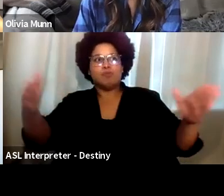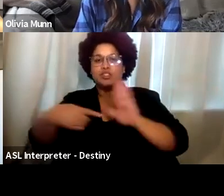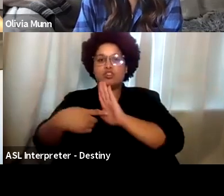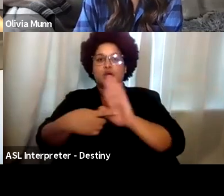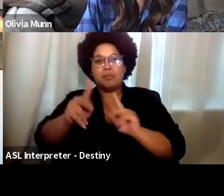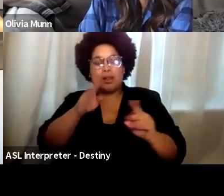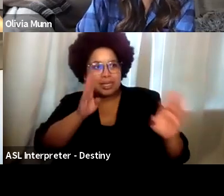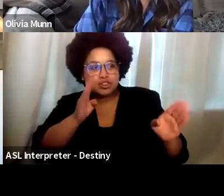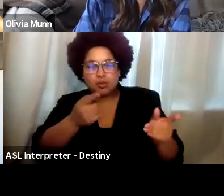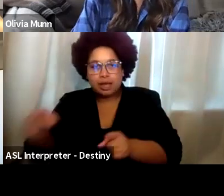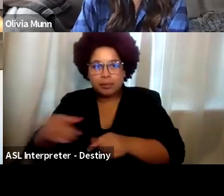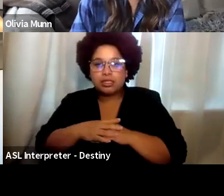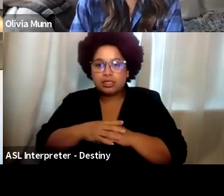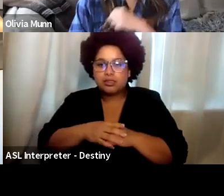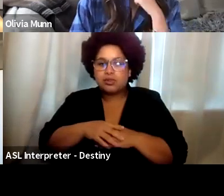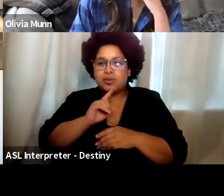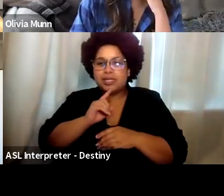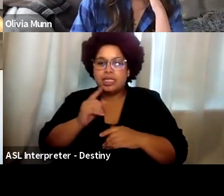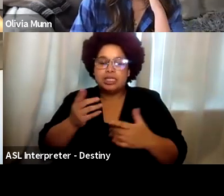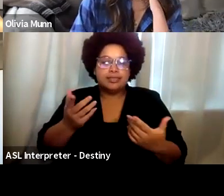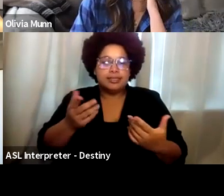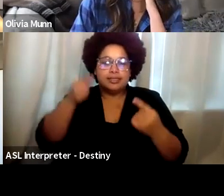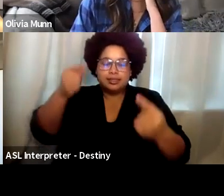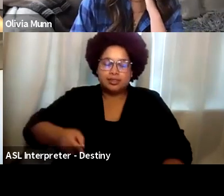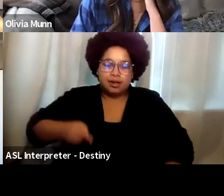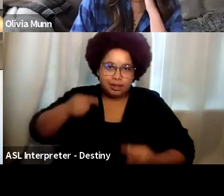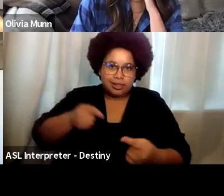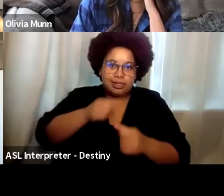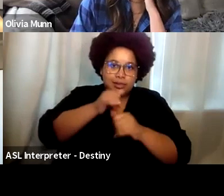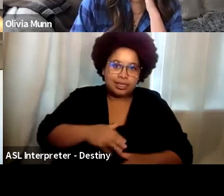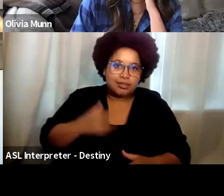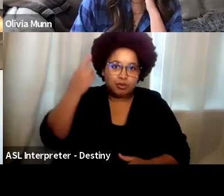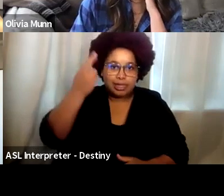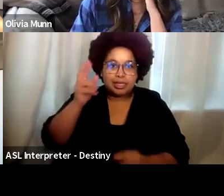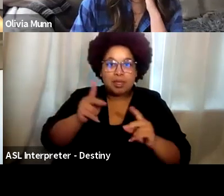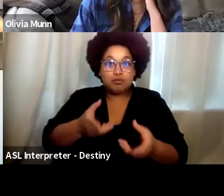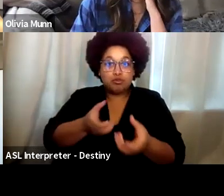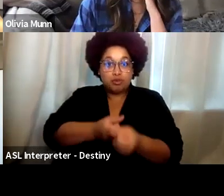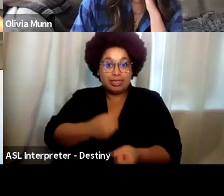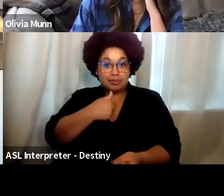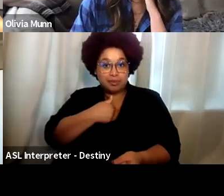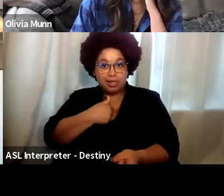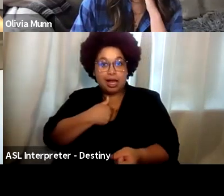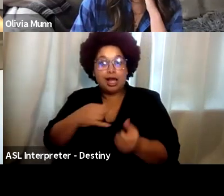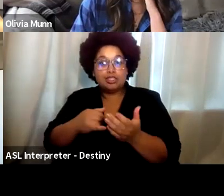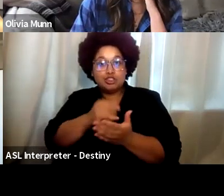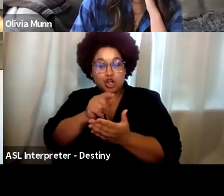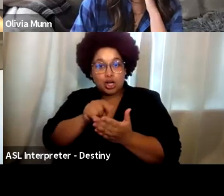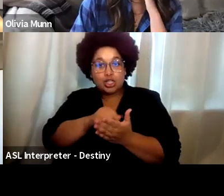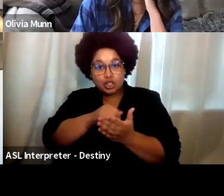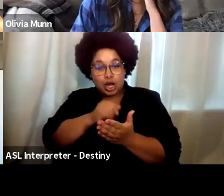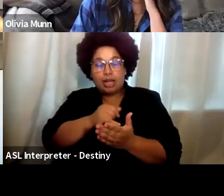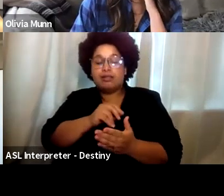attention. So it's a struggle. And I think it is the blessing part of realizing people trust me as a journalist, what I've always